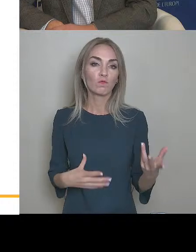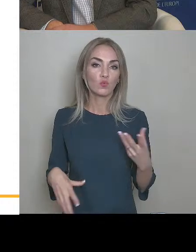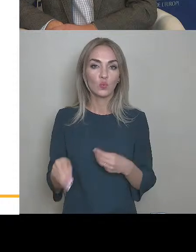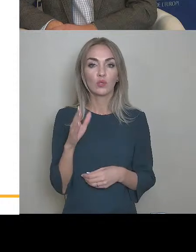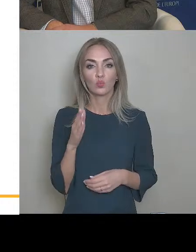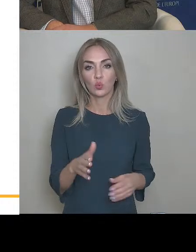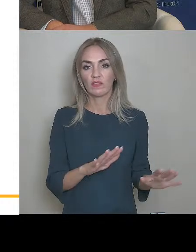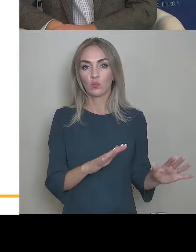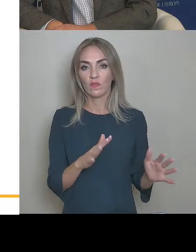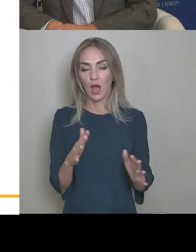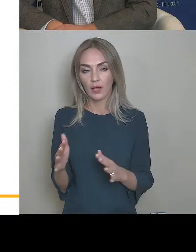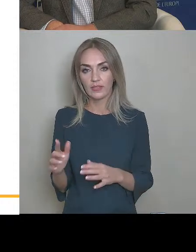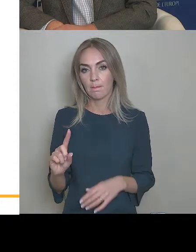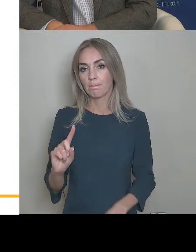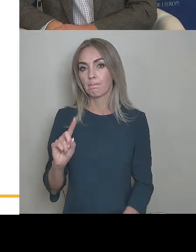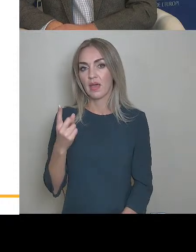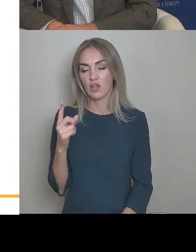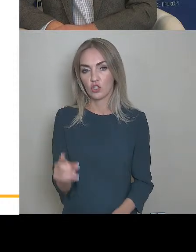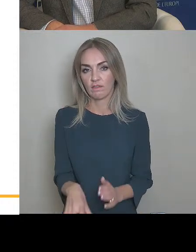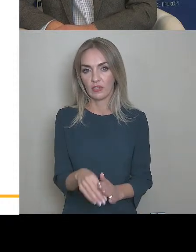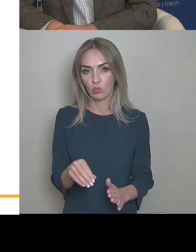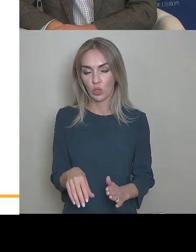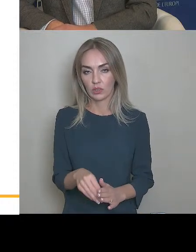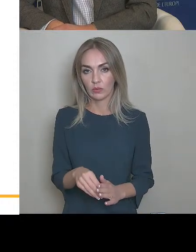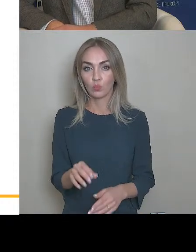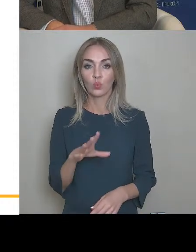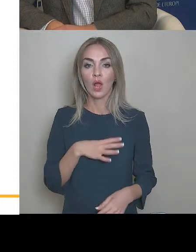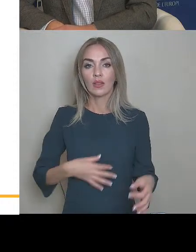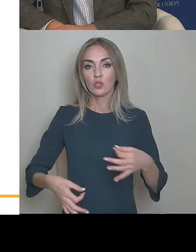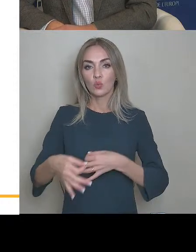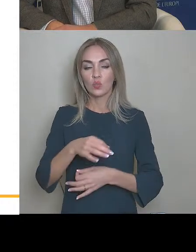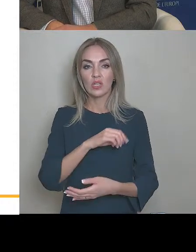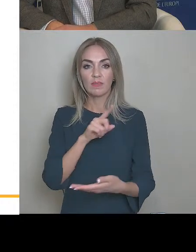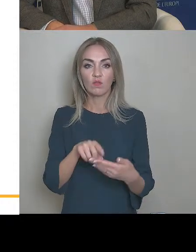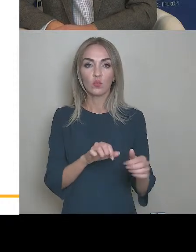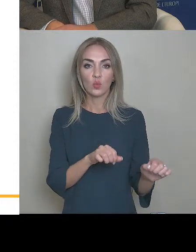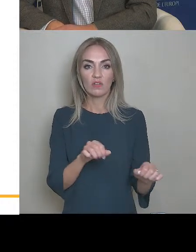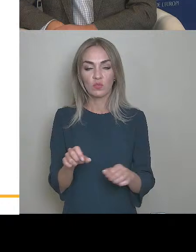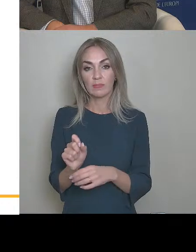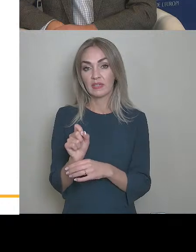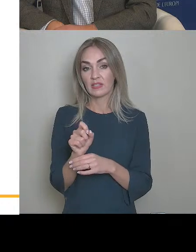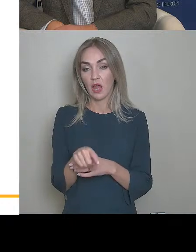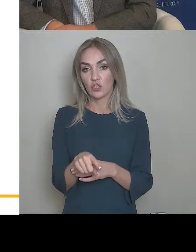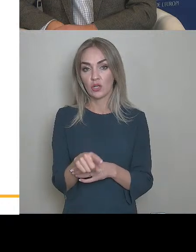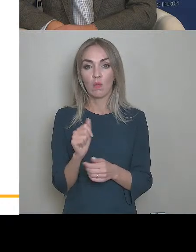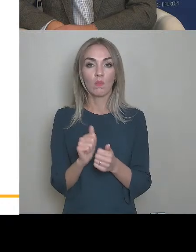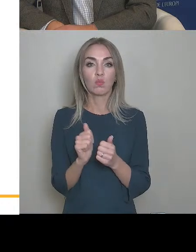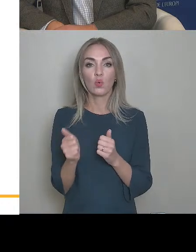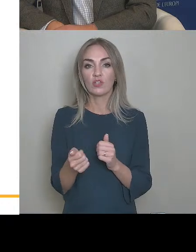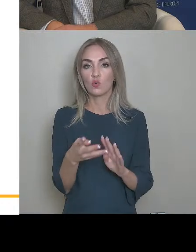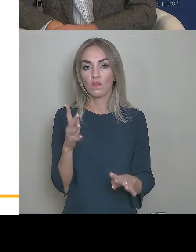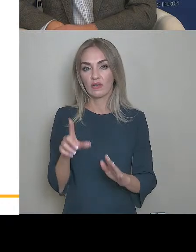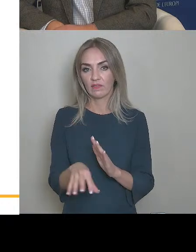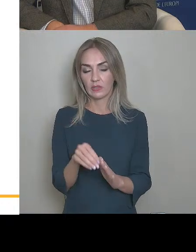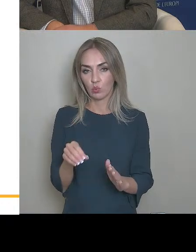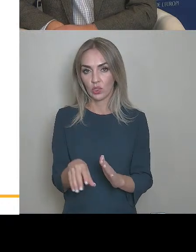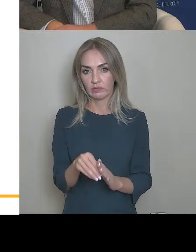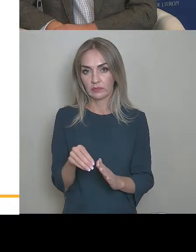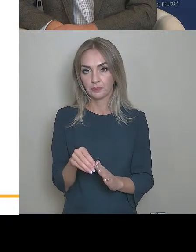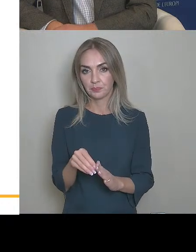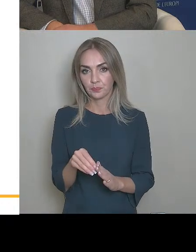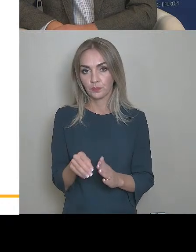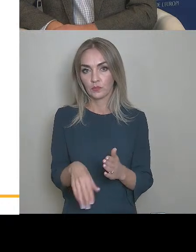there, the first elections are going to be carried out. There was a discussion about